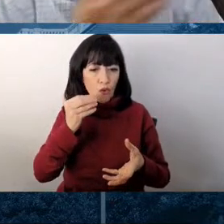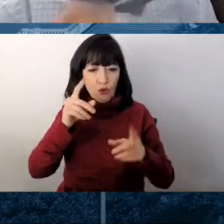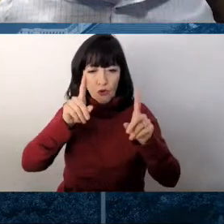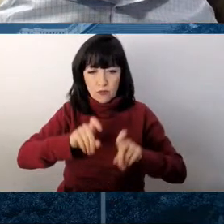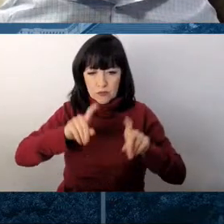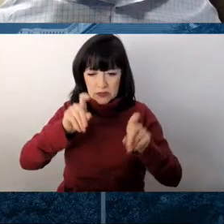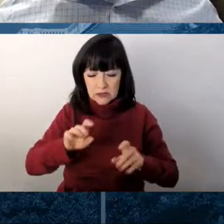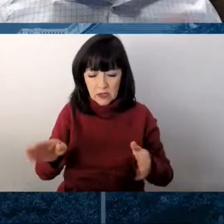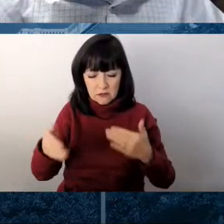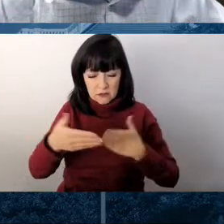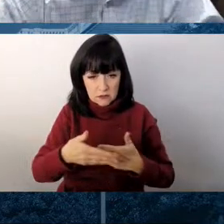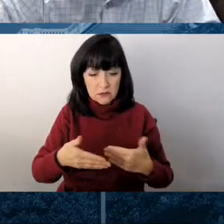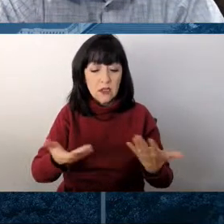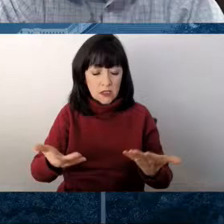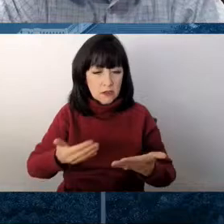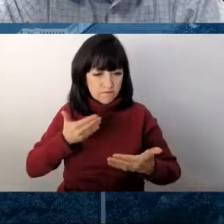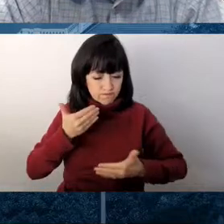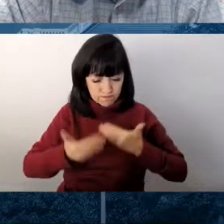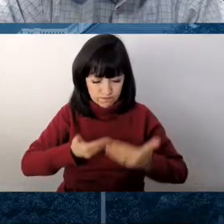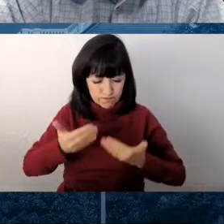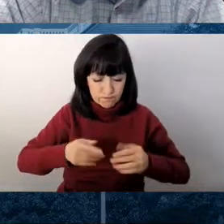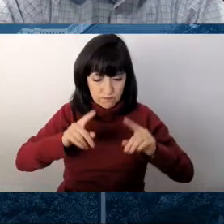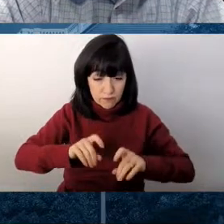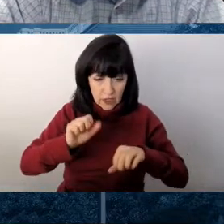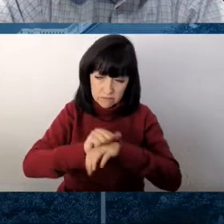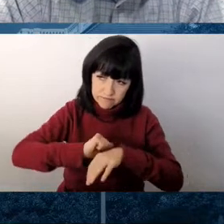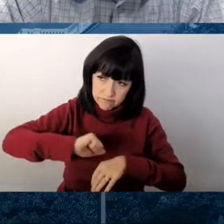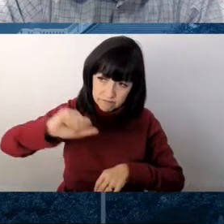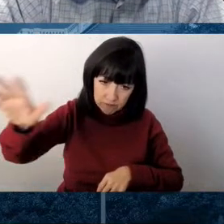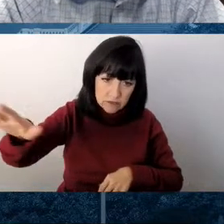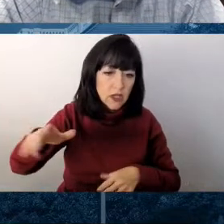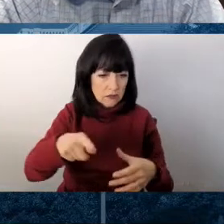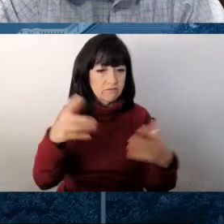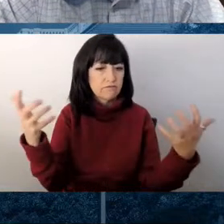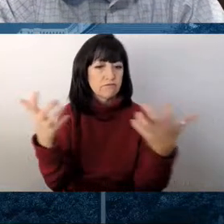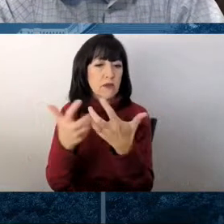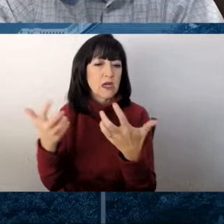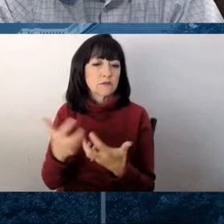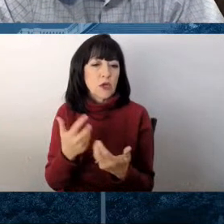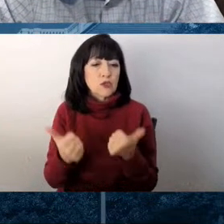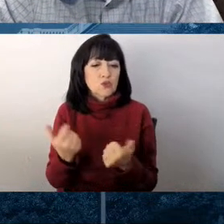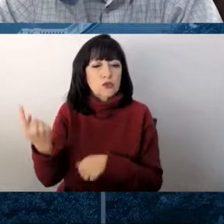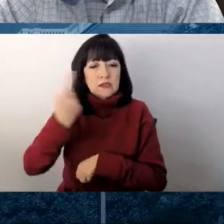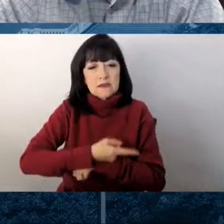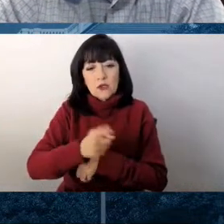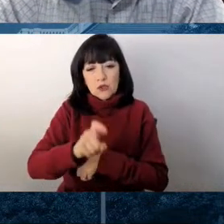test results back, on the day you need them for whatever process that may be. So we can go to the next slide.